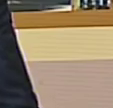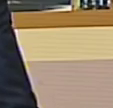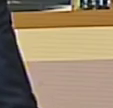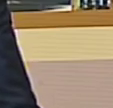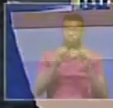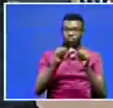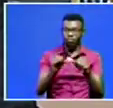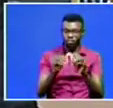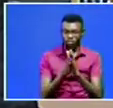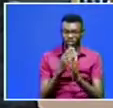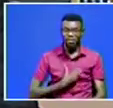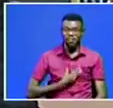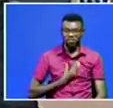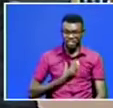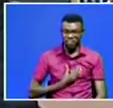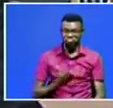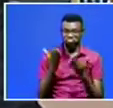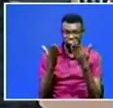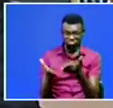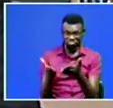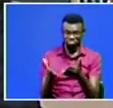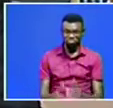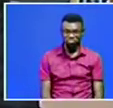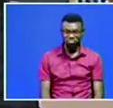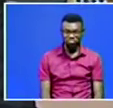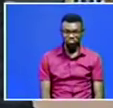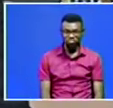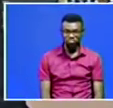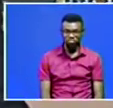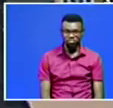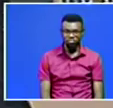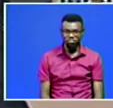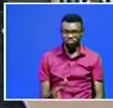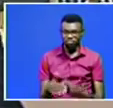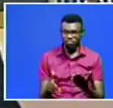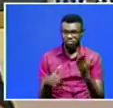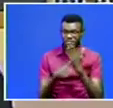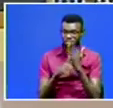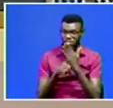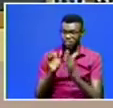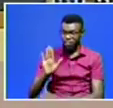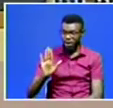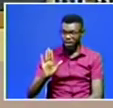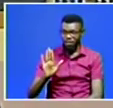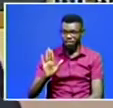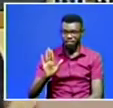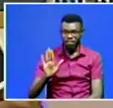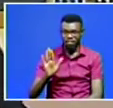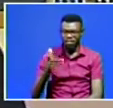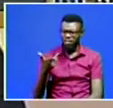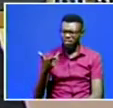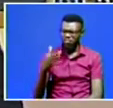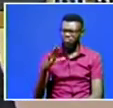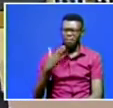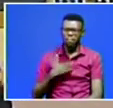We continue with our guest anchor tonight, none other than, should I go with your real name or the stage name?